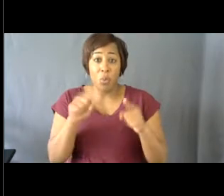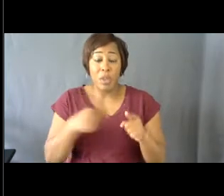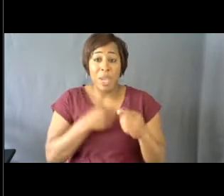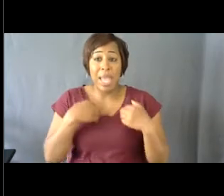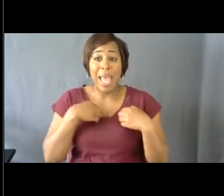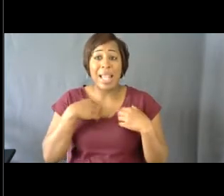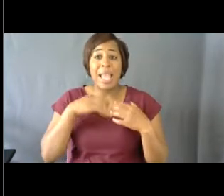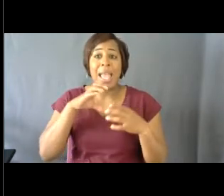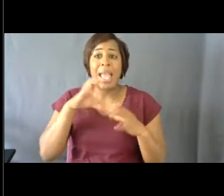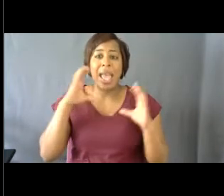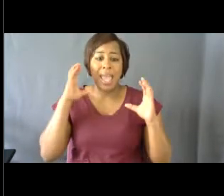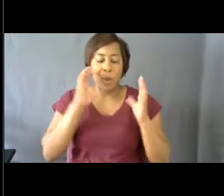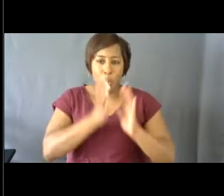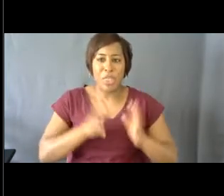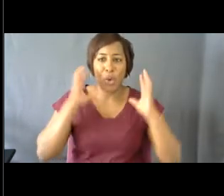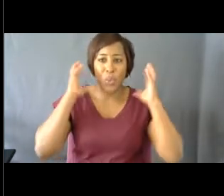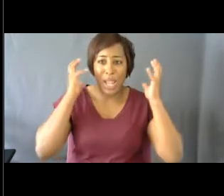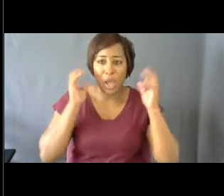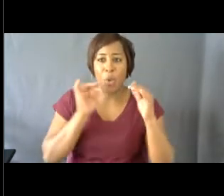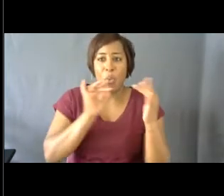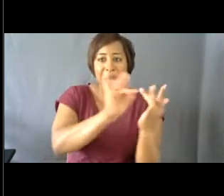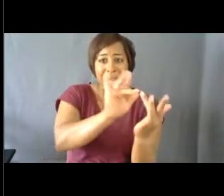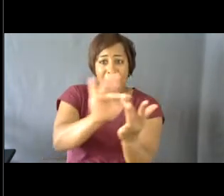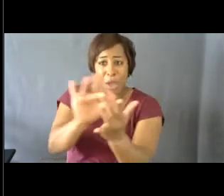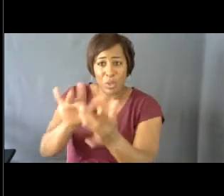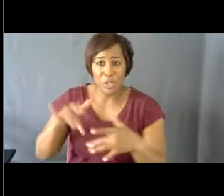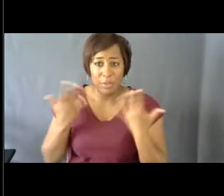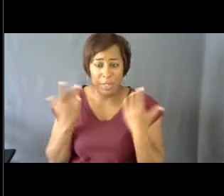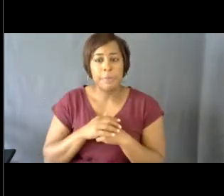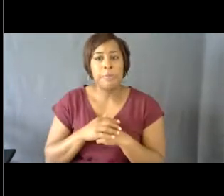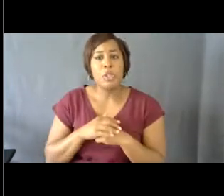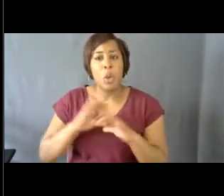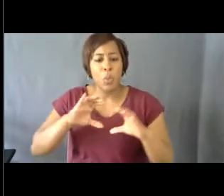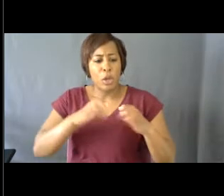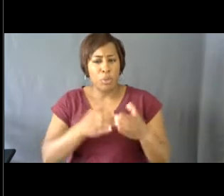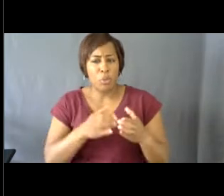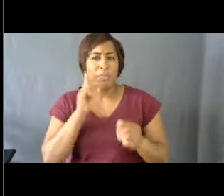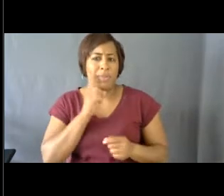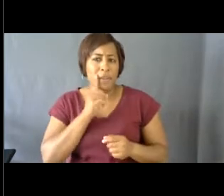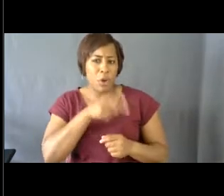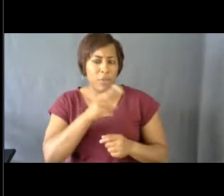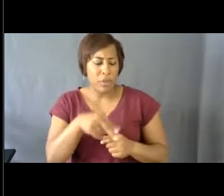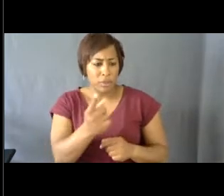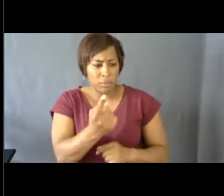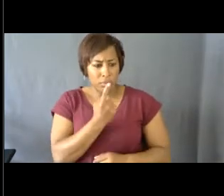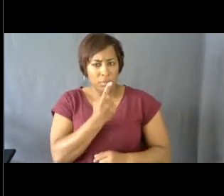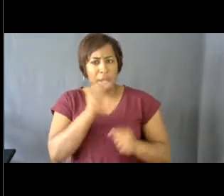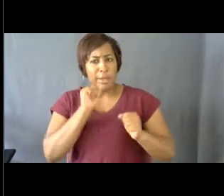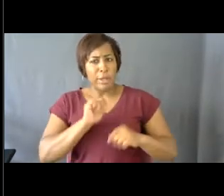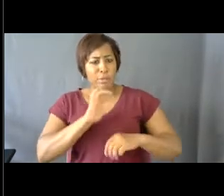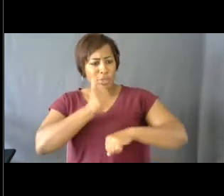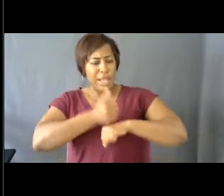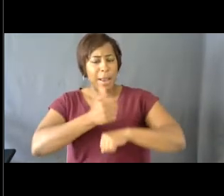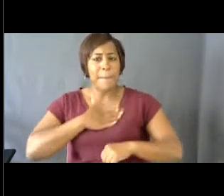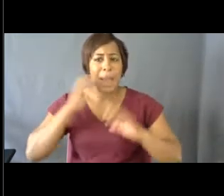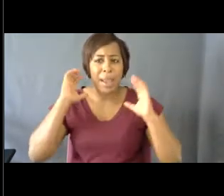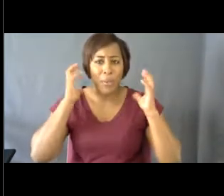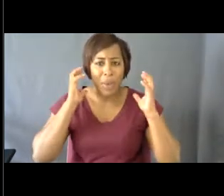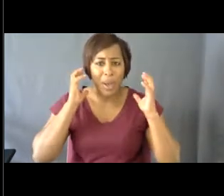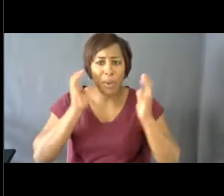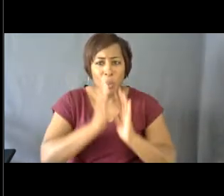outreach event, and a group of deaf and hard of hearing individuals came up asking me to program their weather radio. And they were asking me